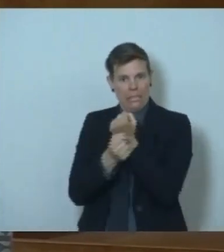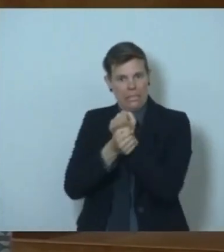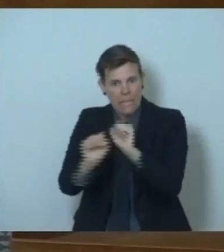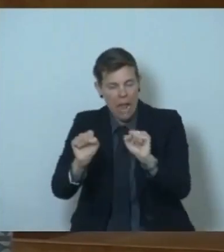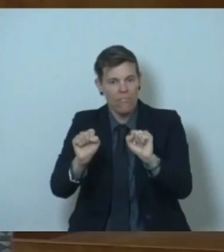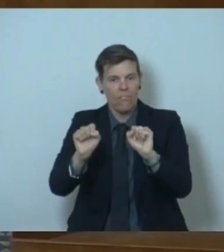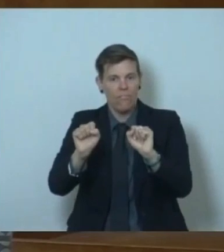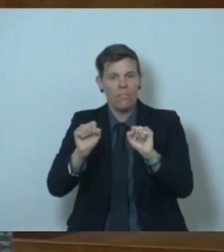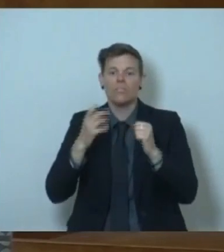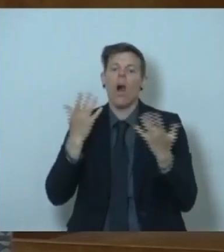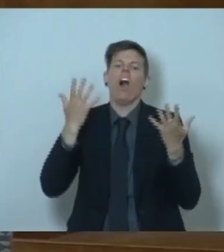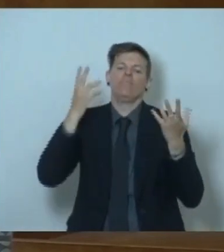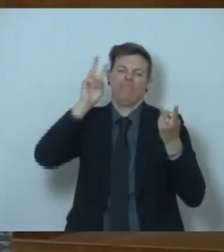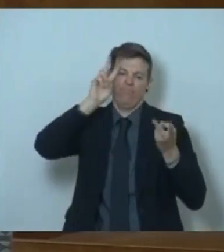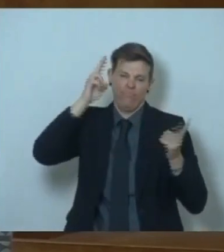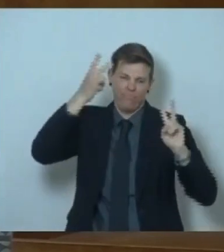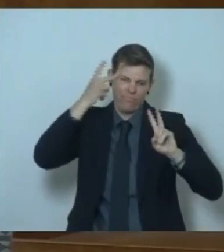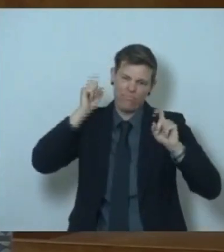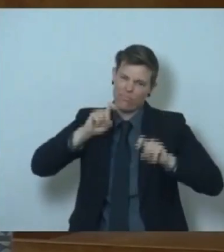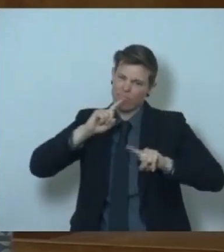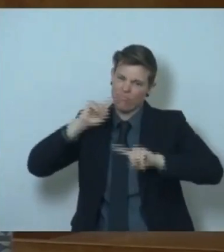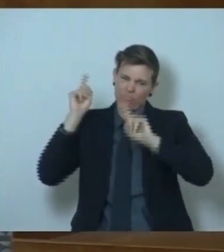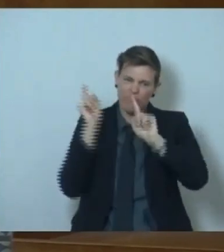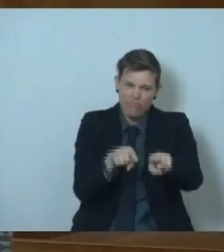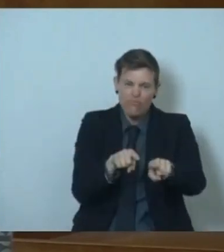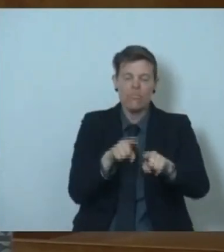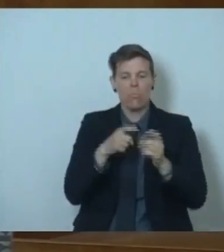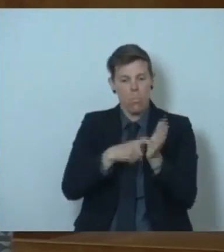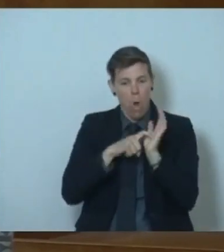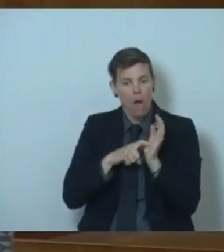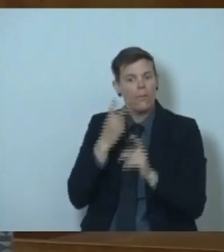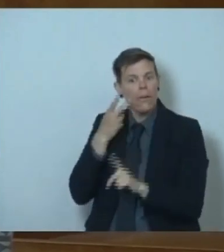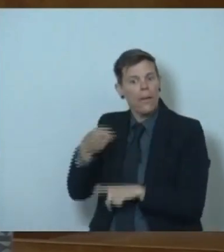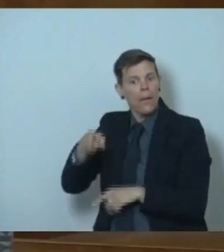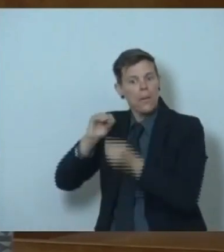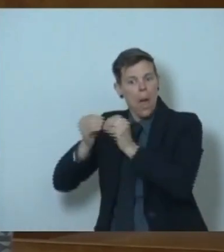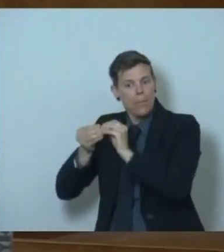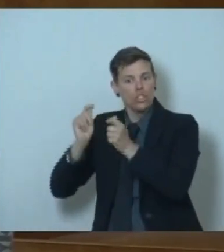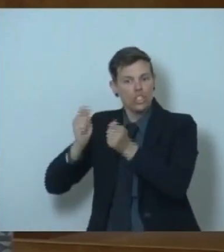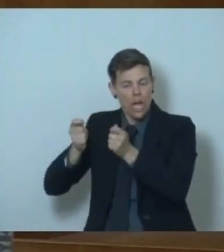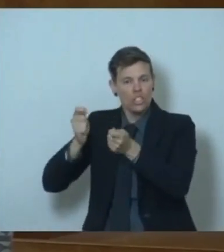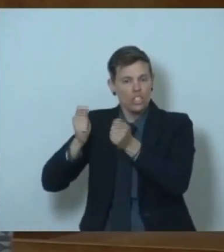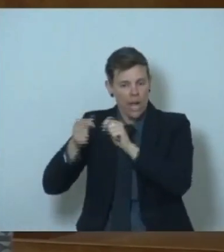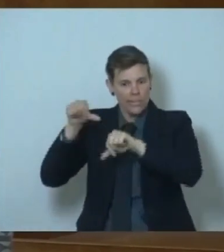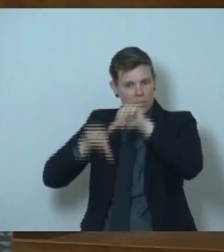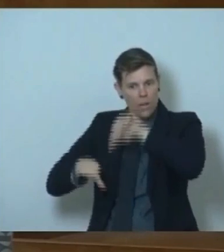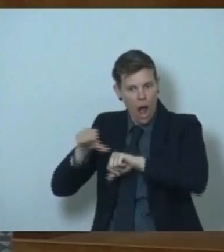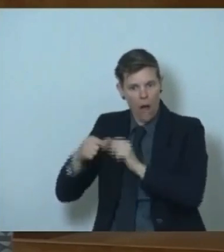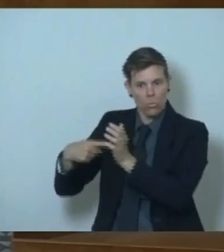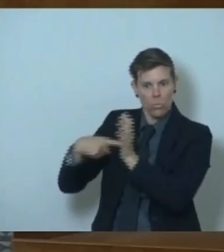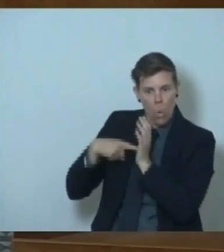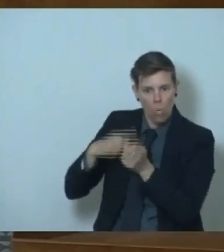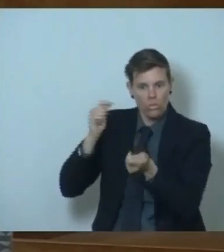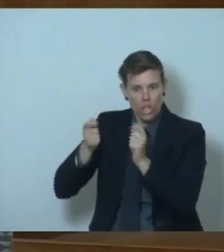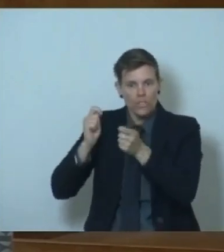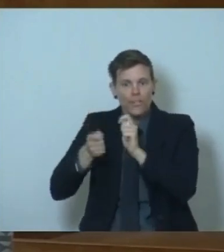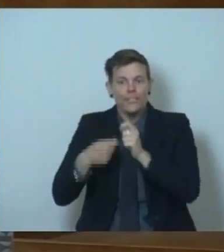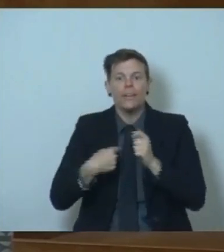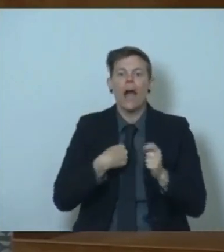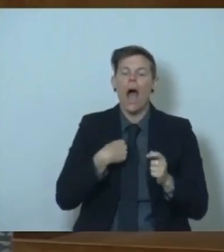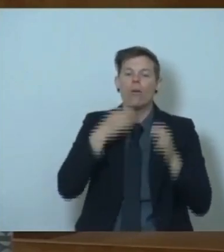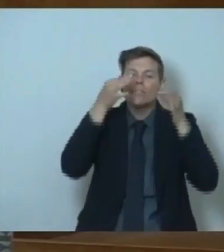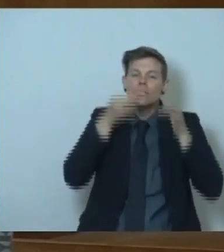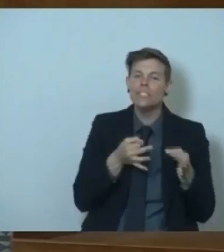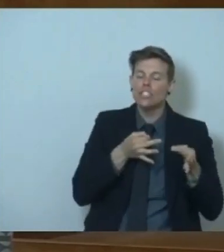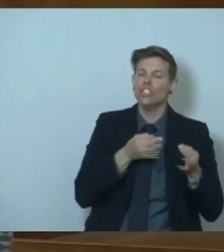part of science is debate over the data. We're going to make new resources available to the public. We'll provide links on the medical advisory